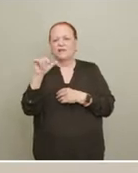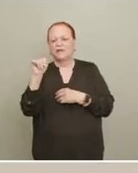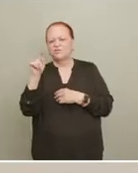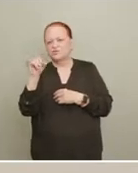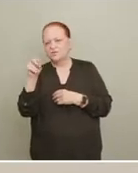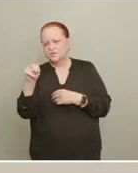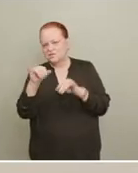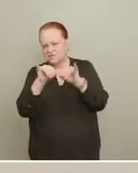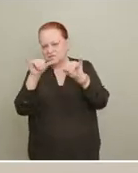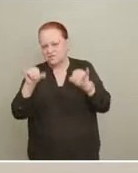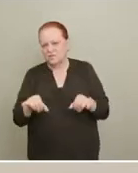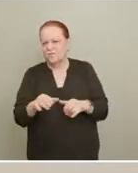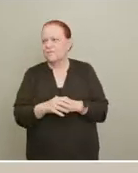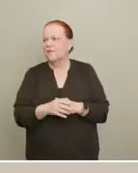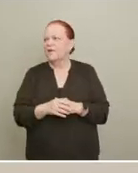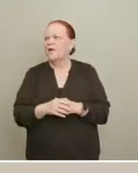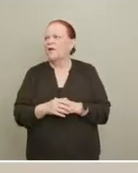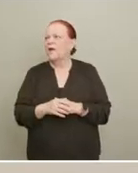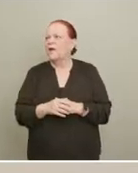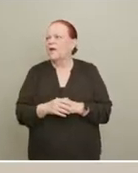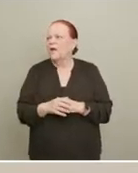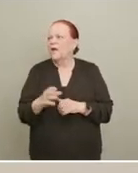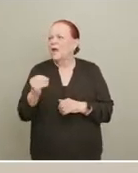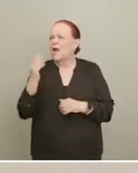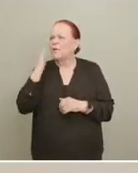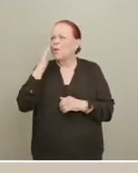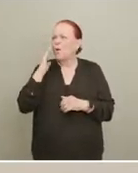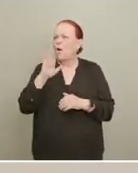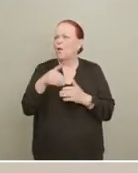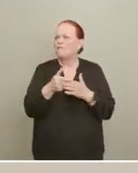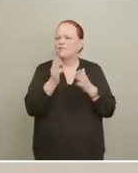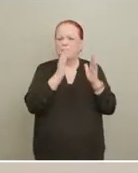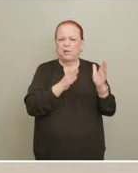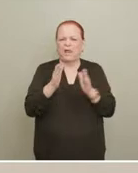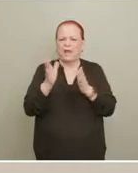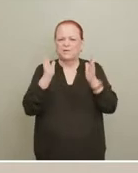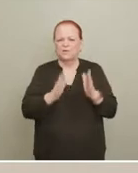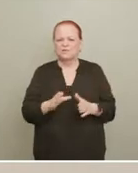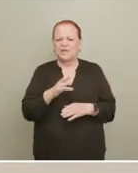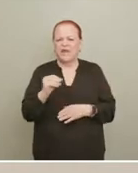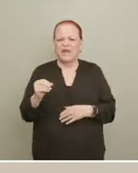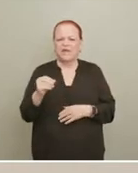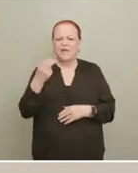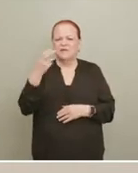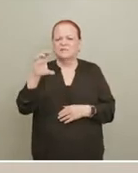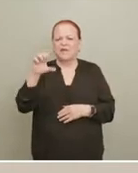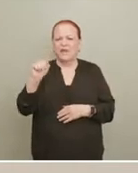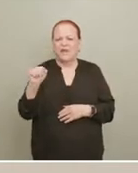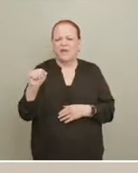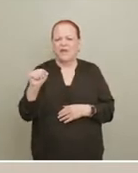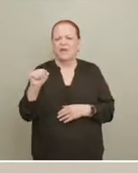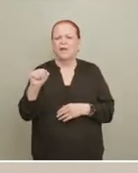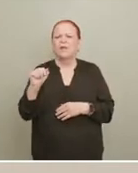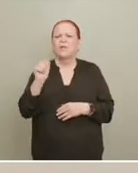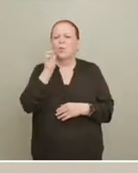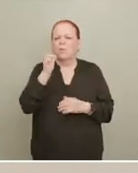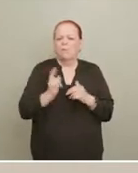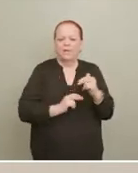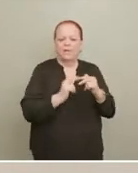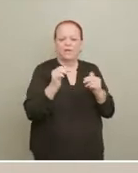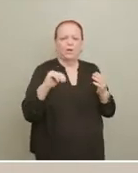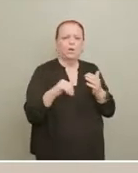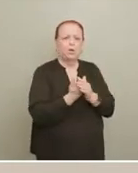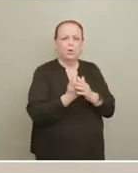So I know that that's going to be top of mind for all the planners and the healthcare agency as we start to build these new facilities. We're going to be